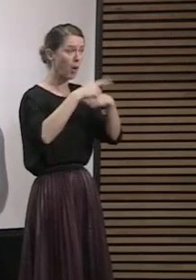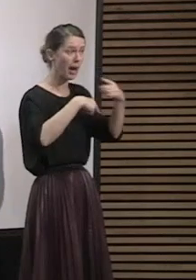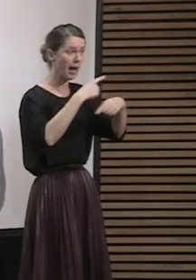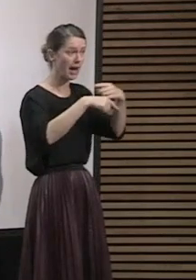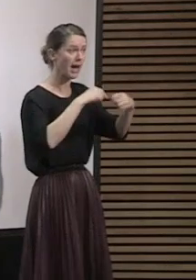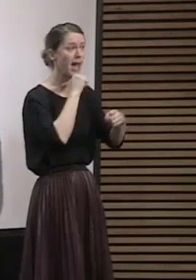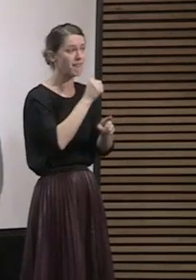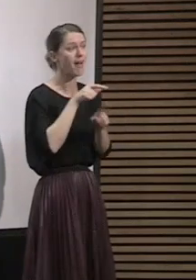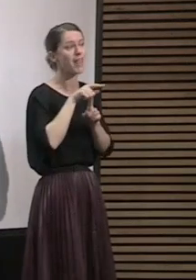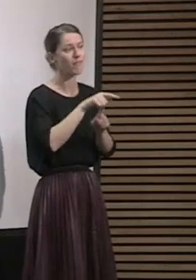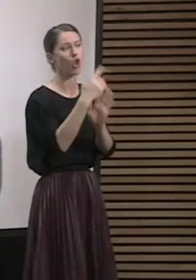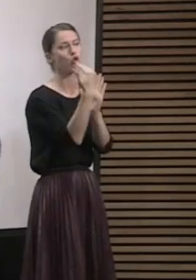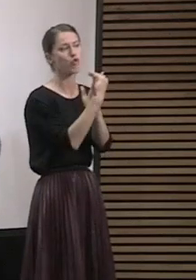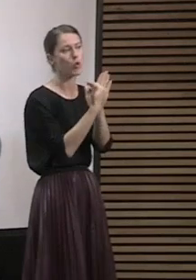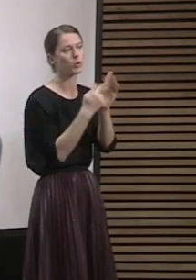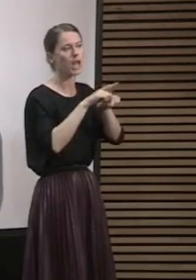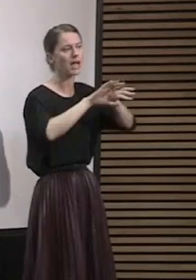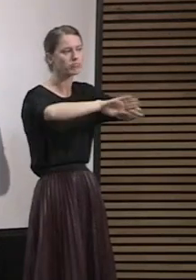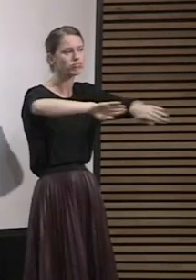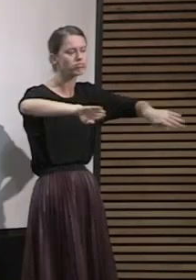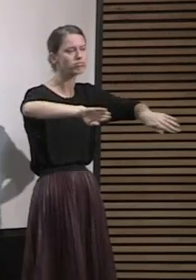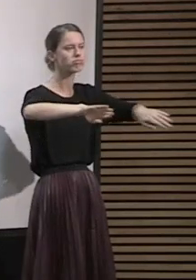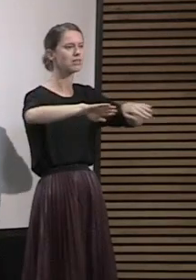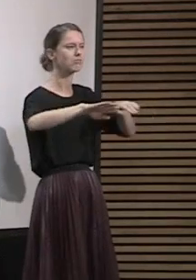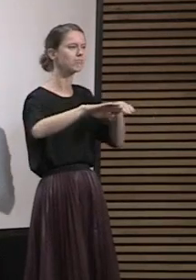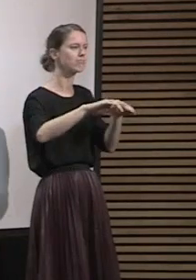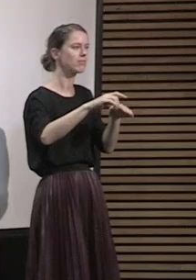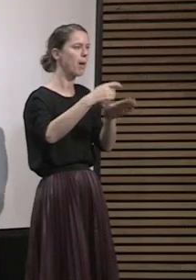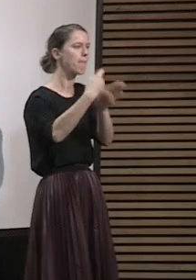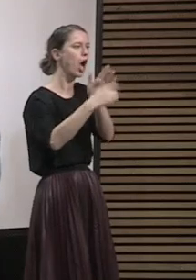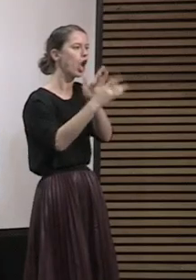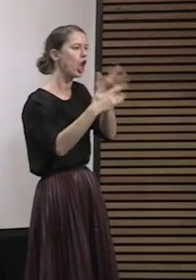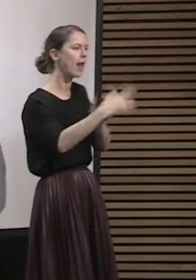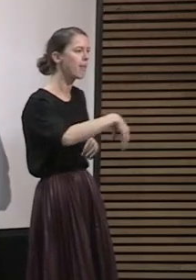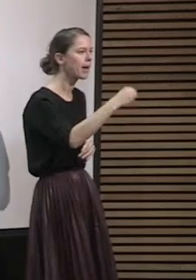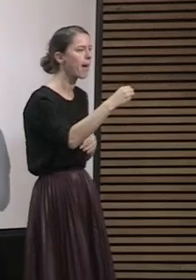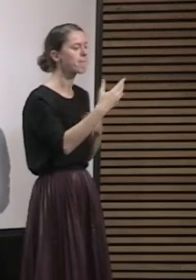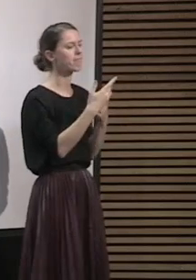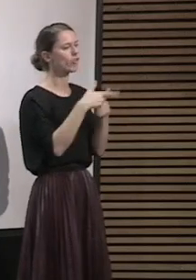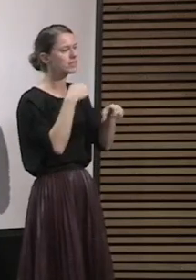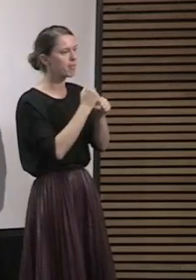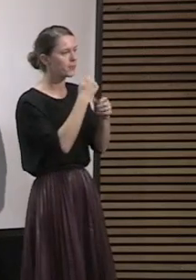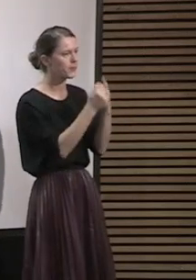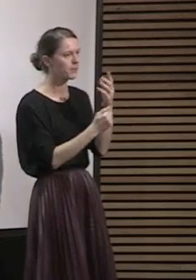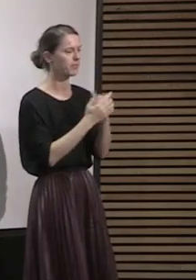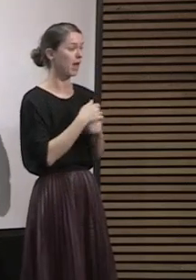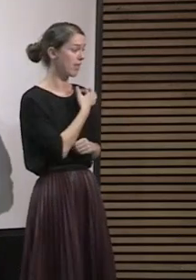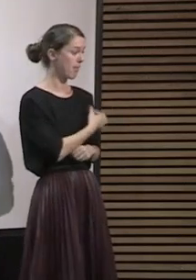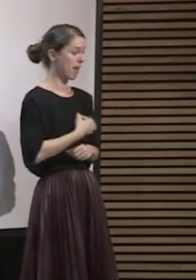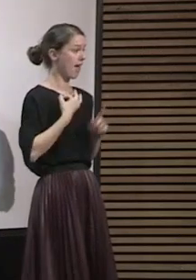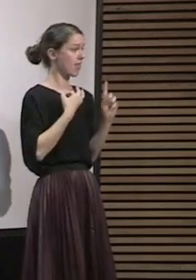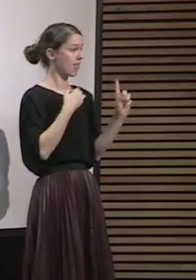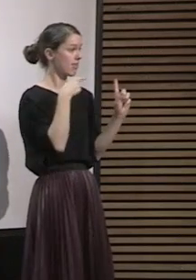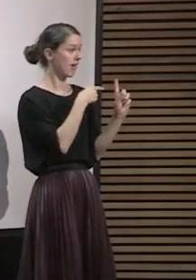it's safe to do so. And so there is, as you know, a lot of economic activity in Auckland. Mayor Gough keeps undertaking interviews with people working